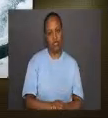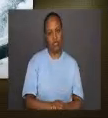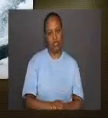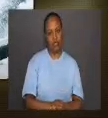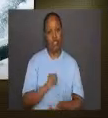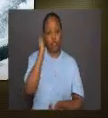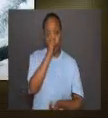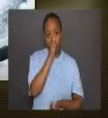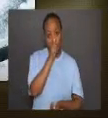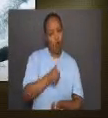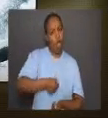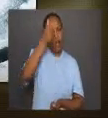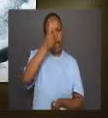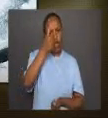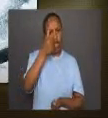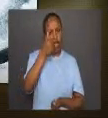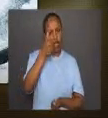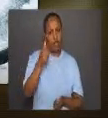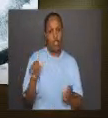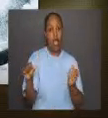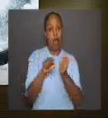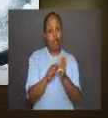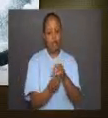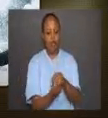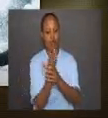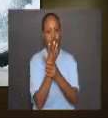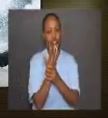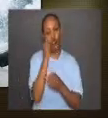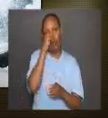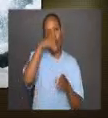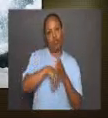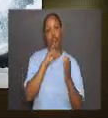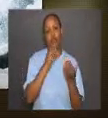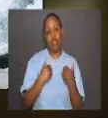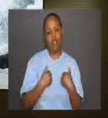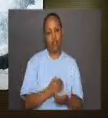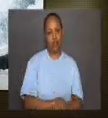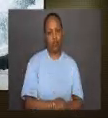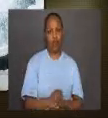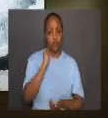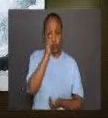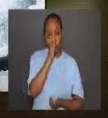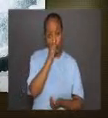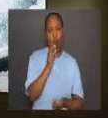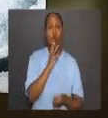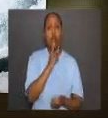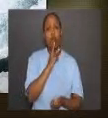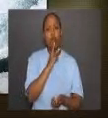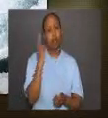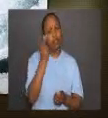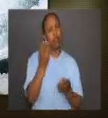main source of the Nile River, and the country urgently needs water